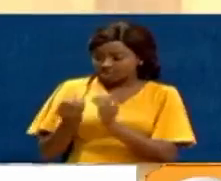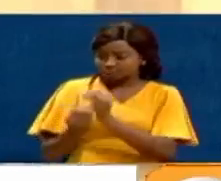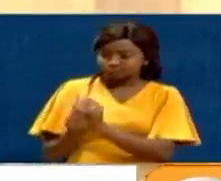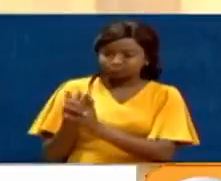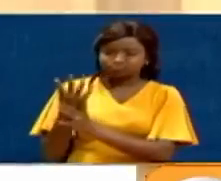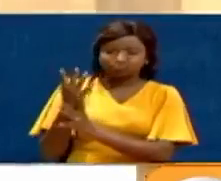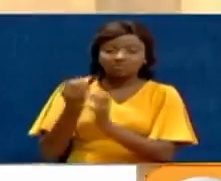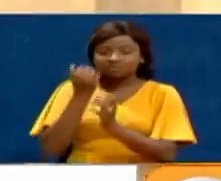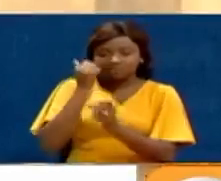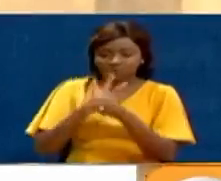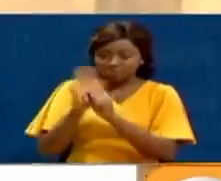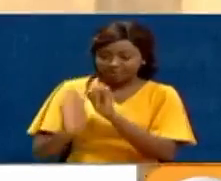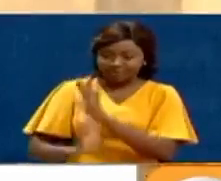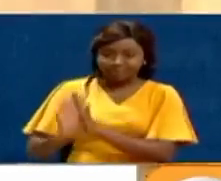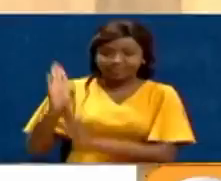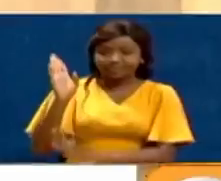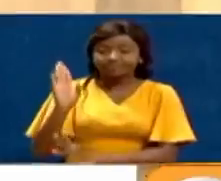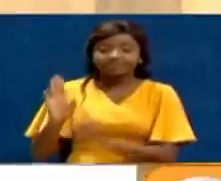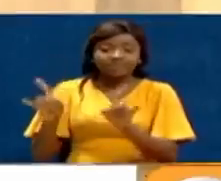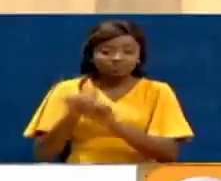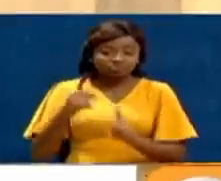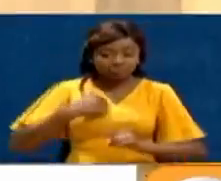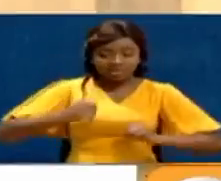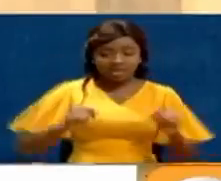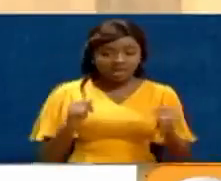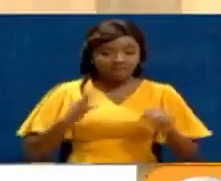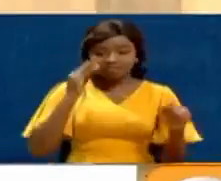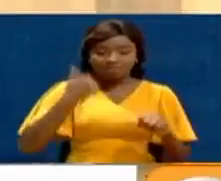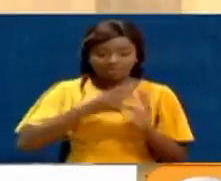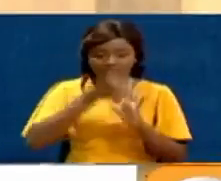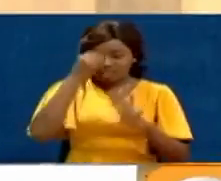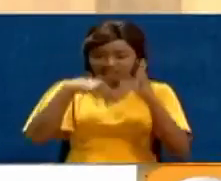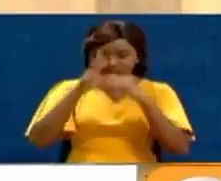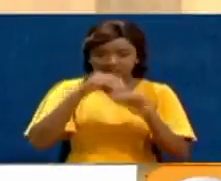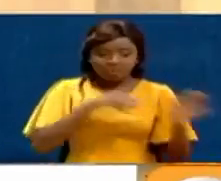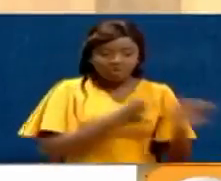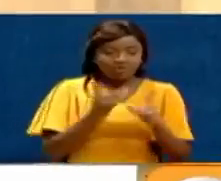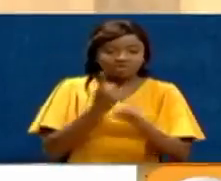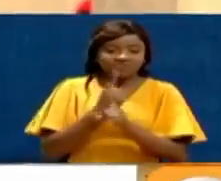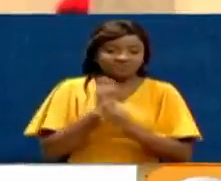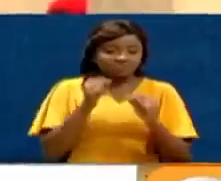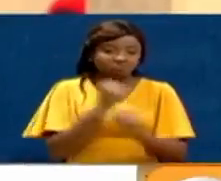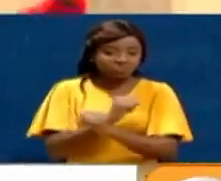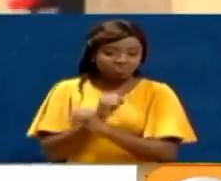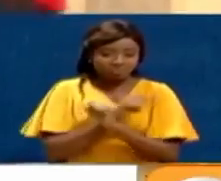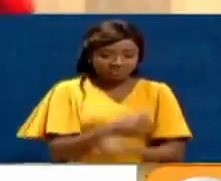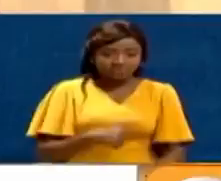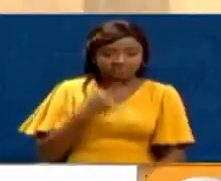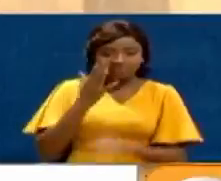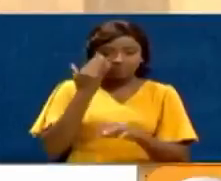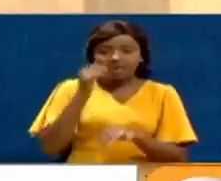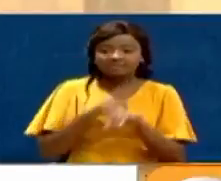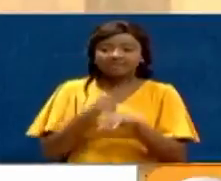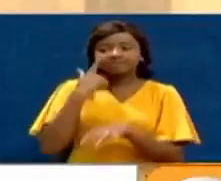Leo ningependa kufurahia sana kwa sababu tumefunzwa vitu mingi sana, njia za kuprevent ama za kujichunga. Kule mtaani naonaga